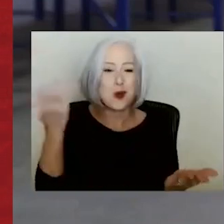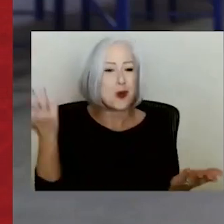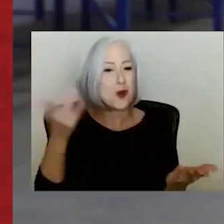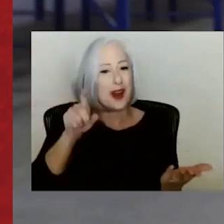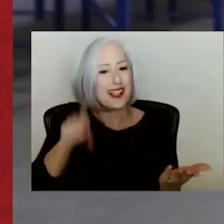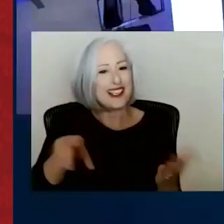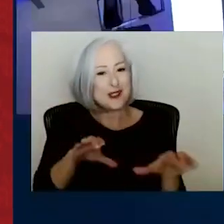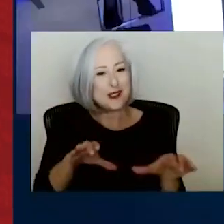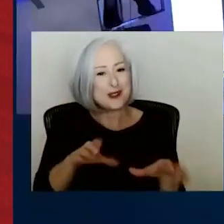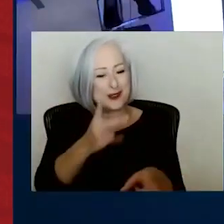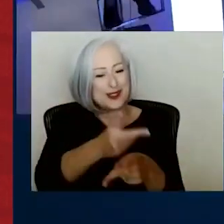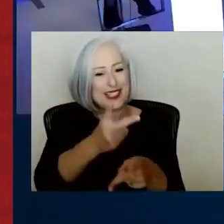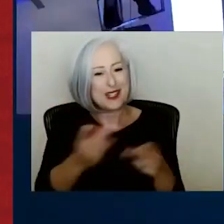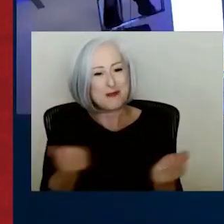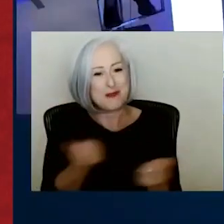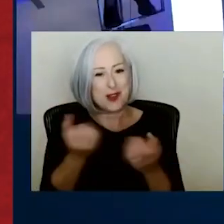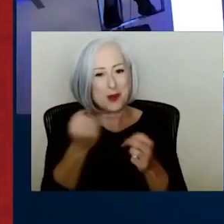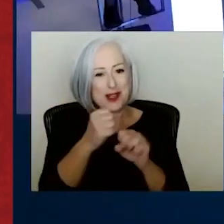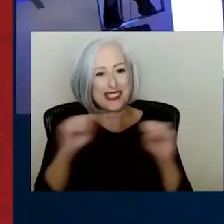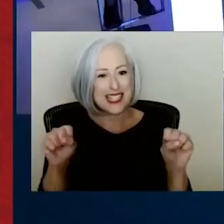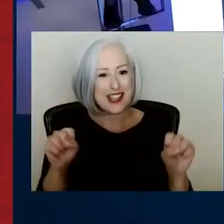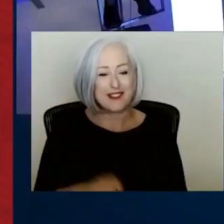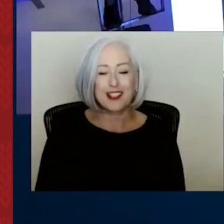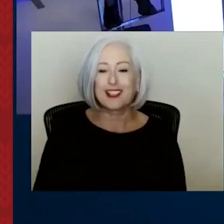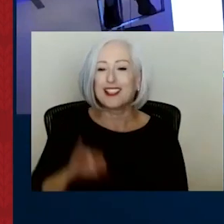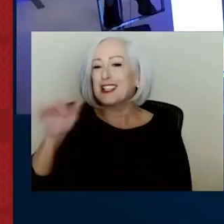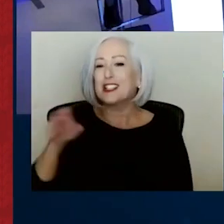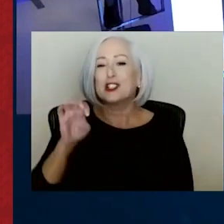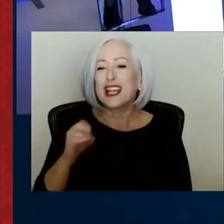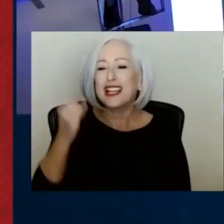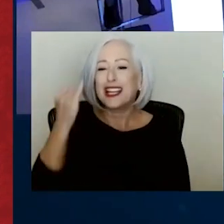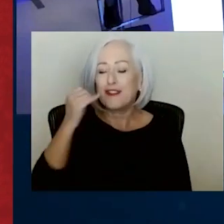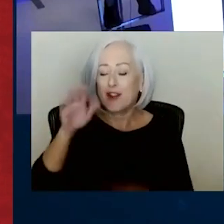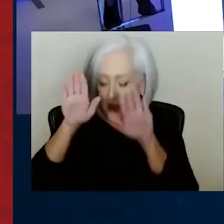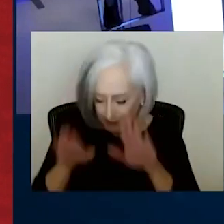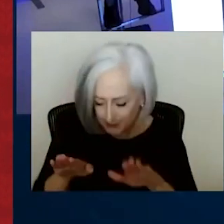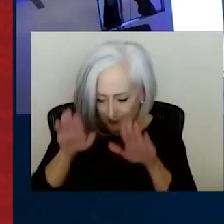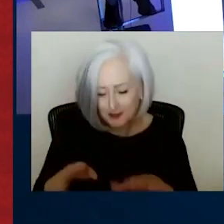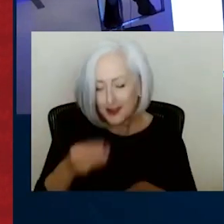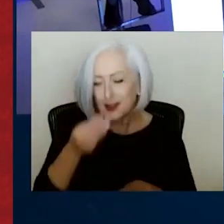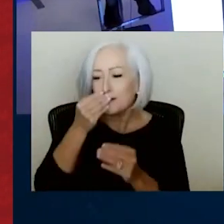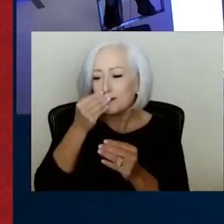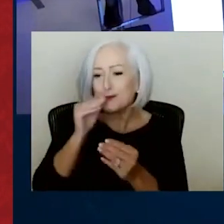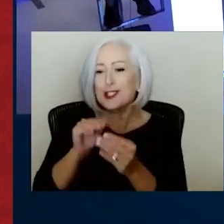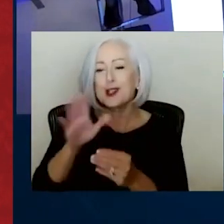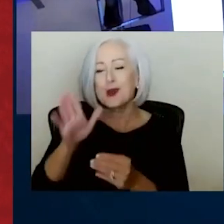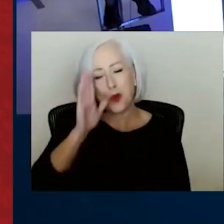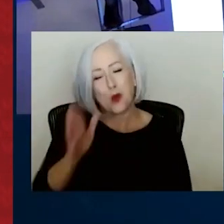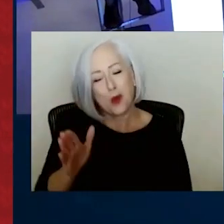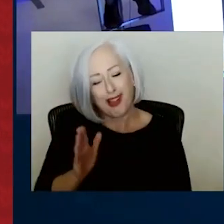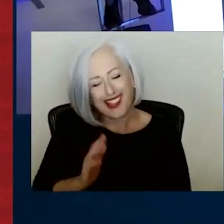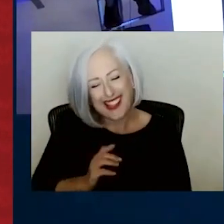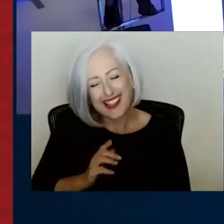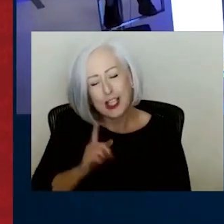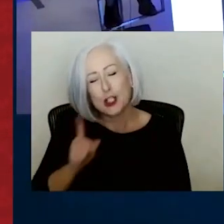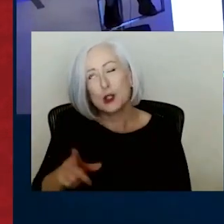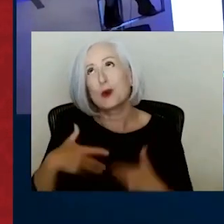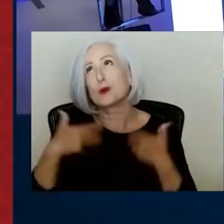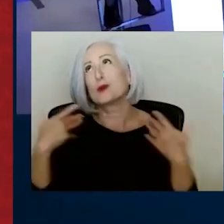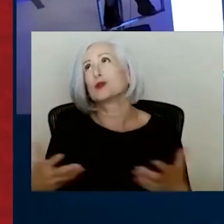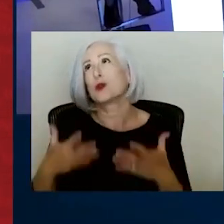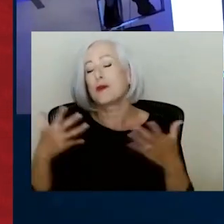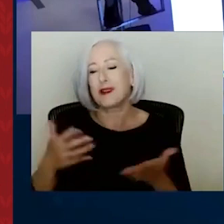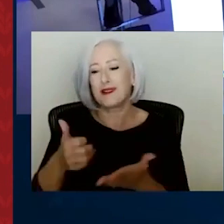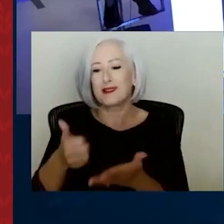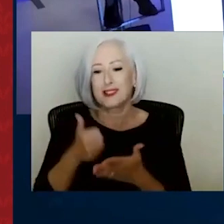safe. Well, Janie, if I could bow down and kiss your feet right now, I would, because I so appreciate your great help. You found stuff when there wasn't stuff to find,